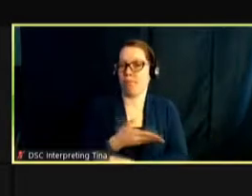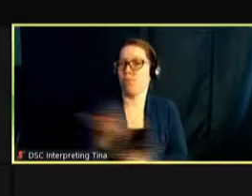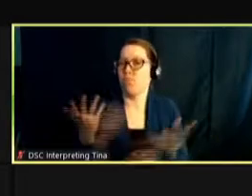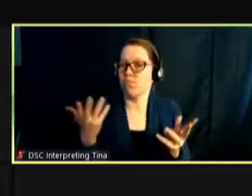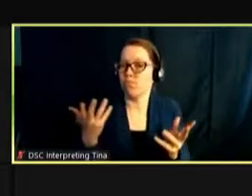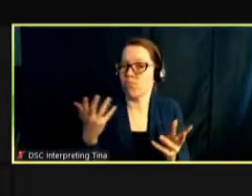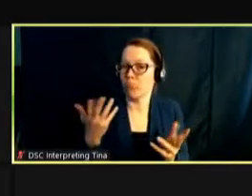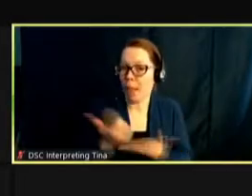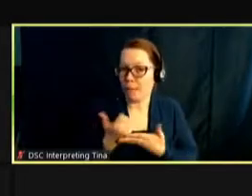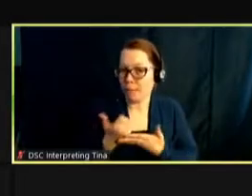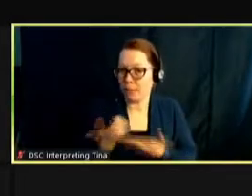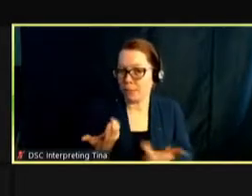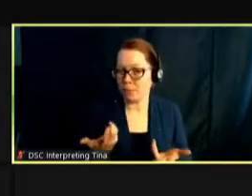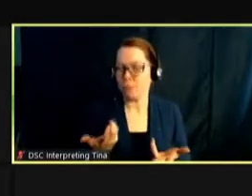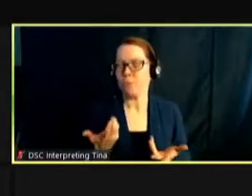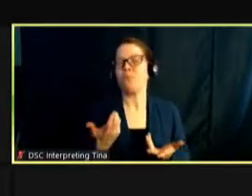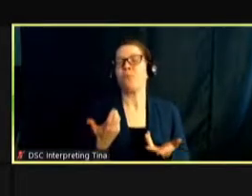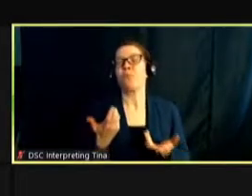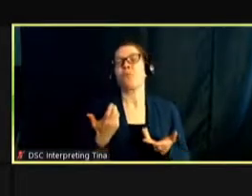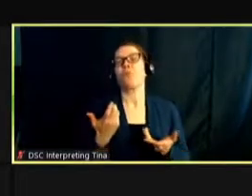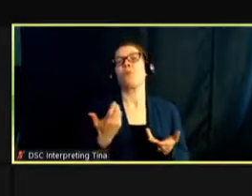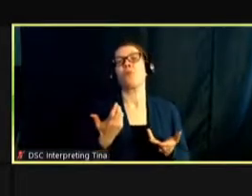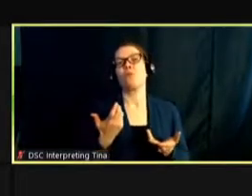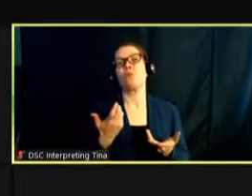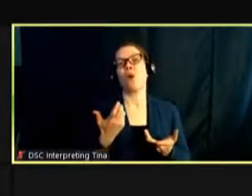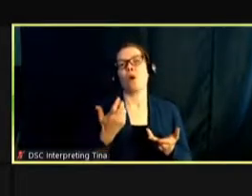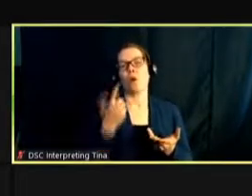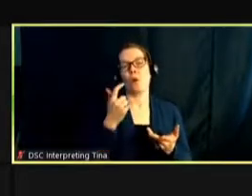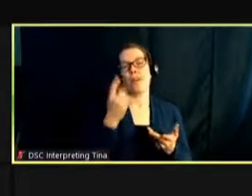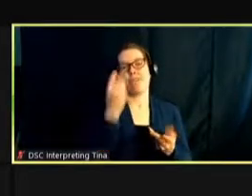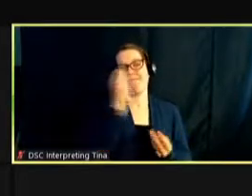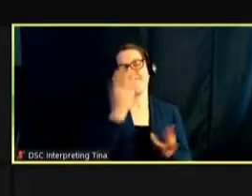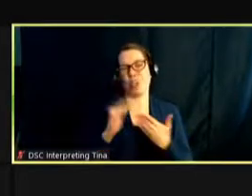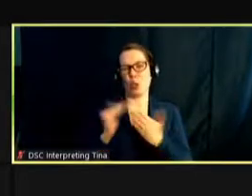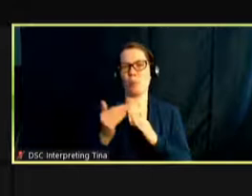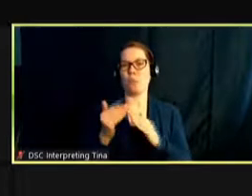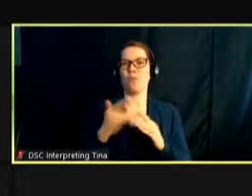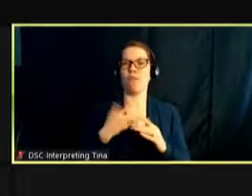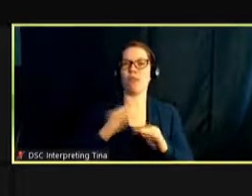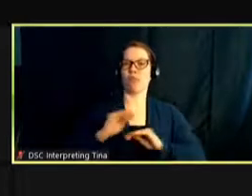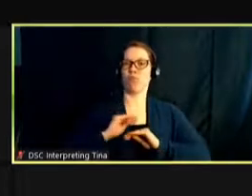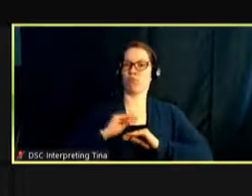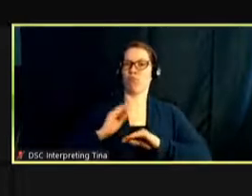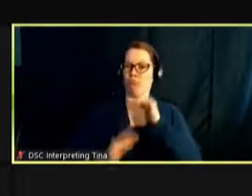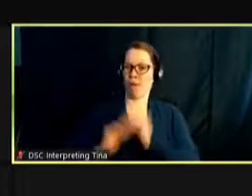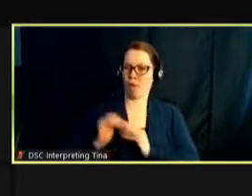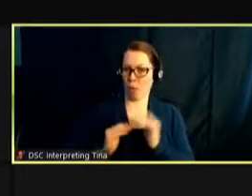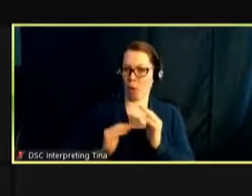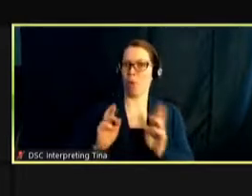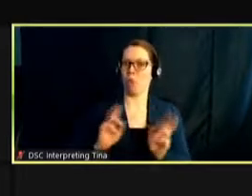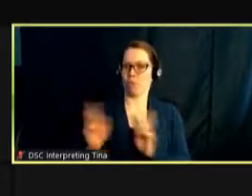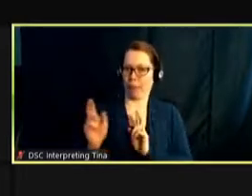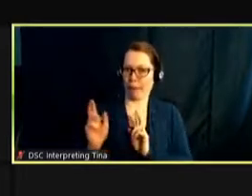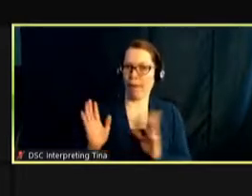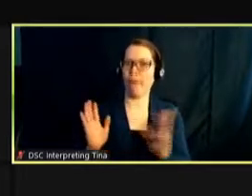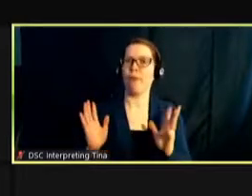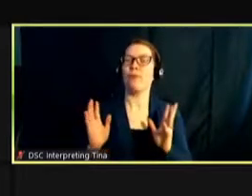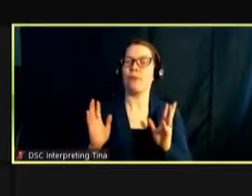things. I think what I want to do too is make the community comfortable, so they know that again, at least